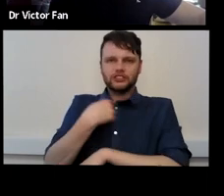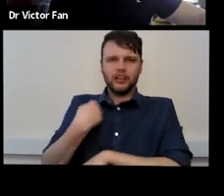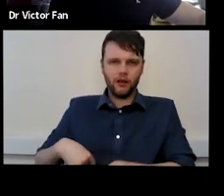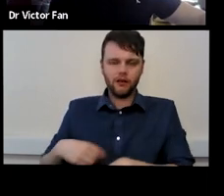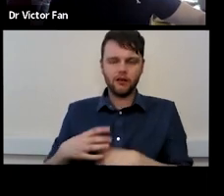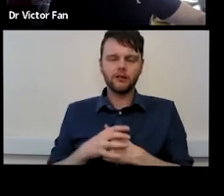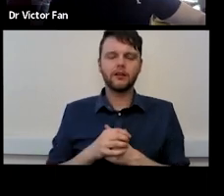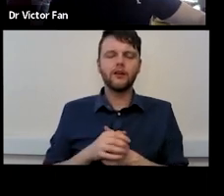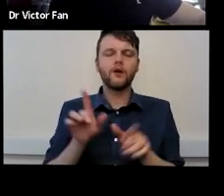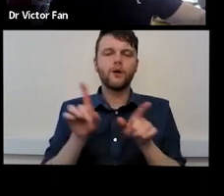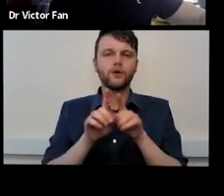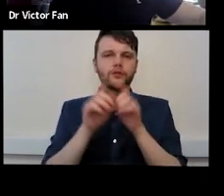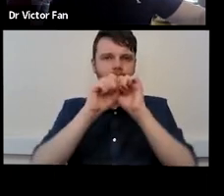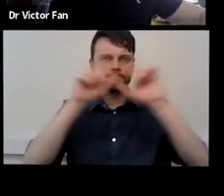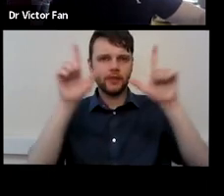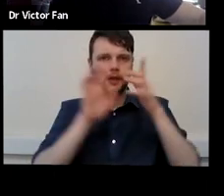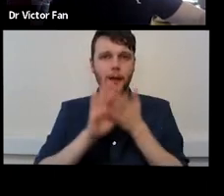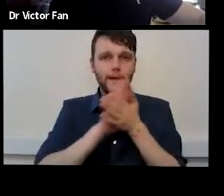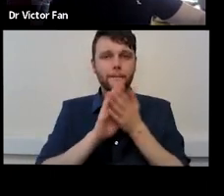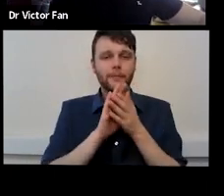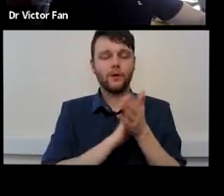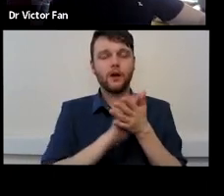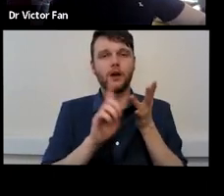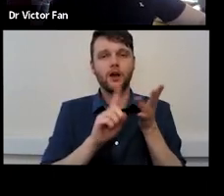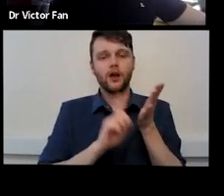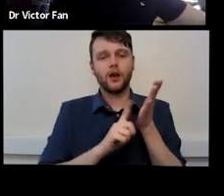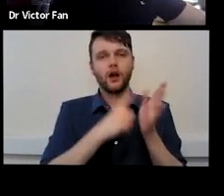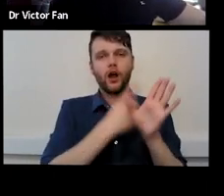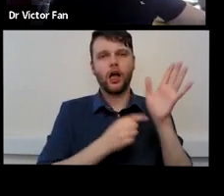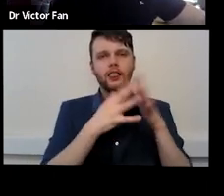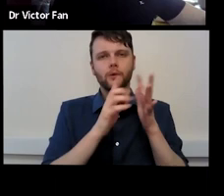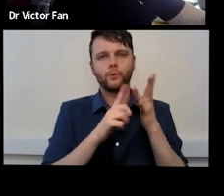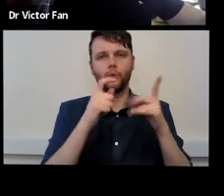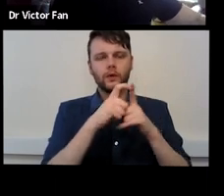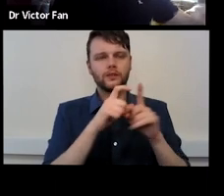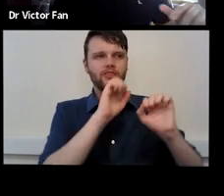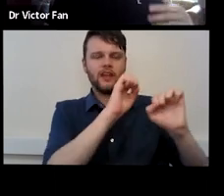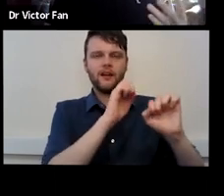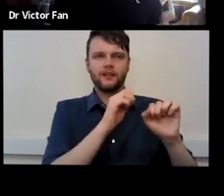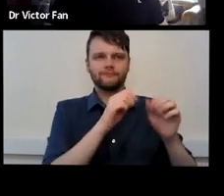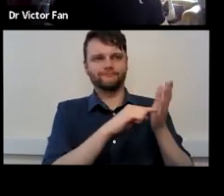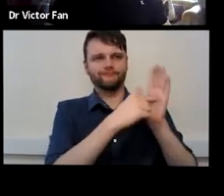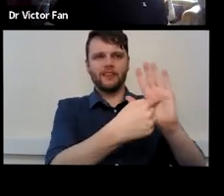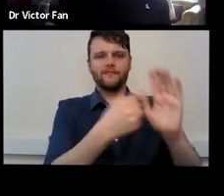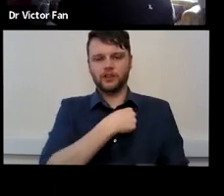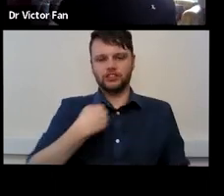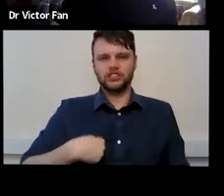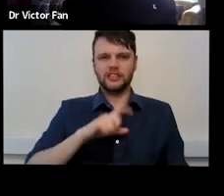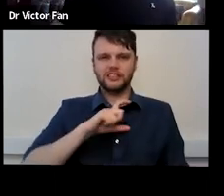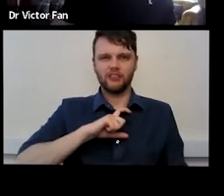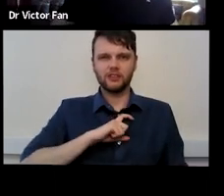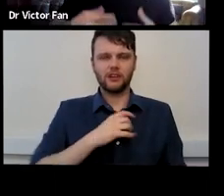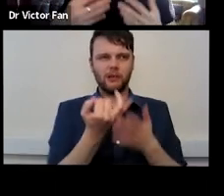and also raise awareness of Hollywood's misrepresentation of Chinese characters and China in general.